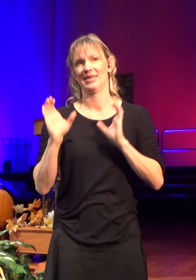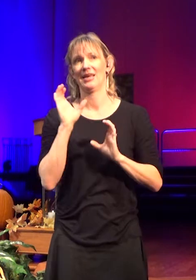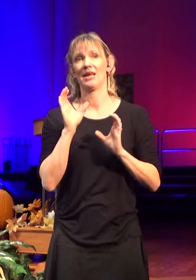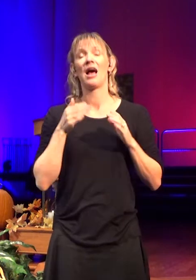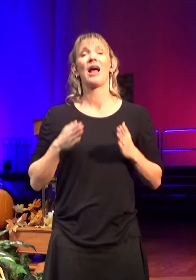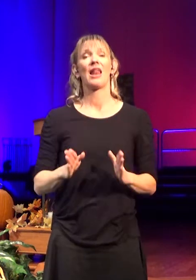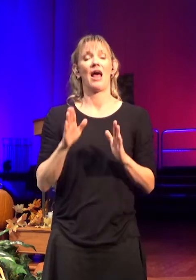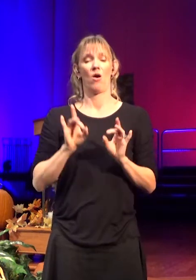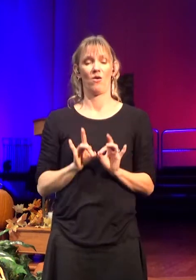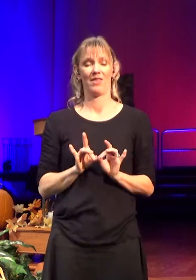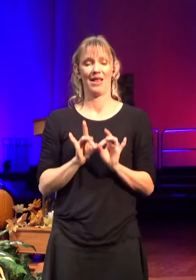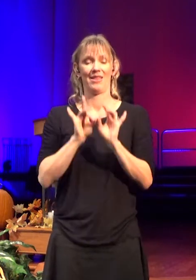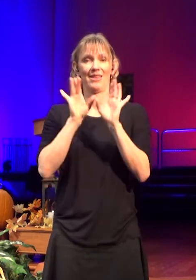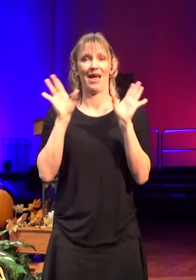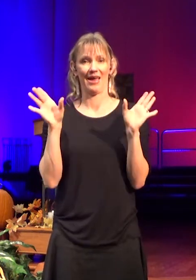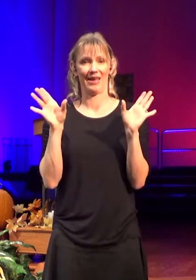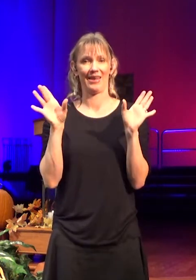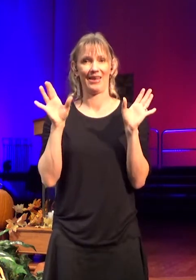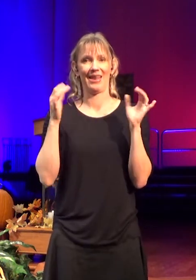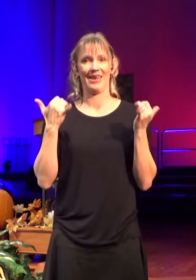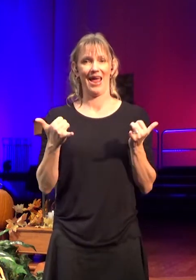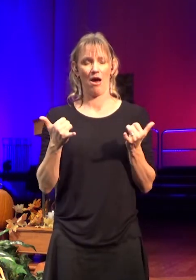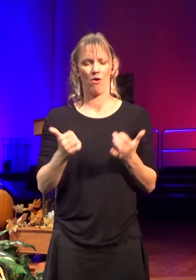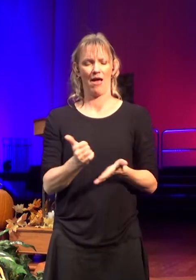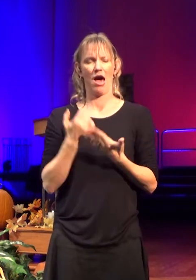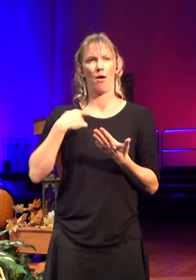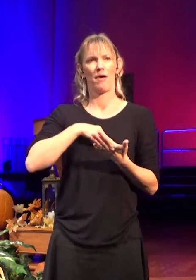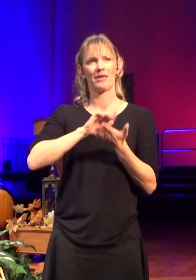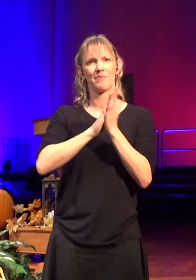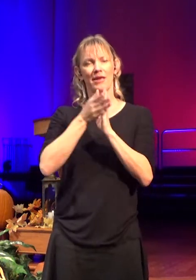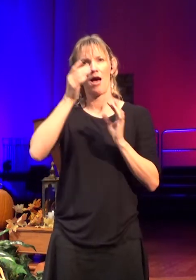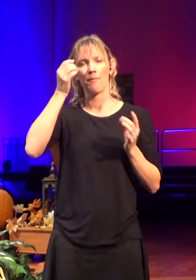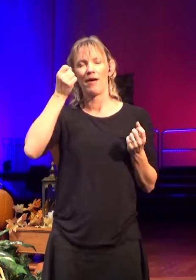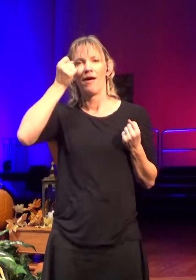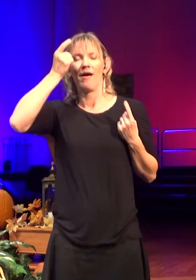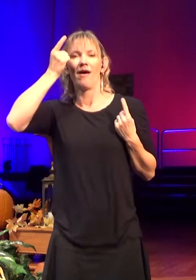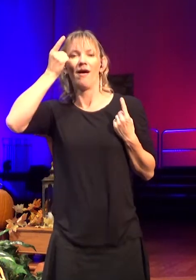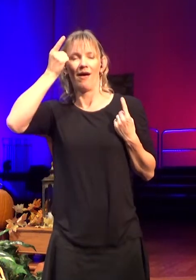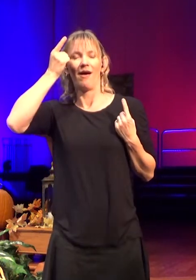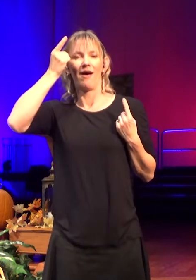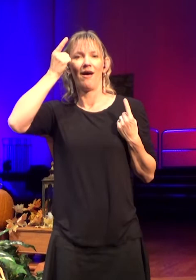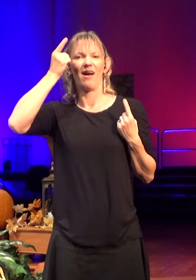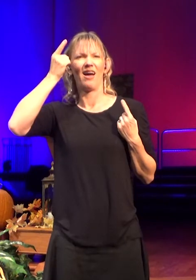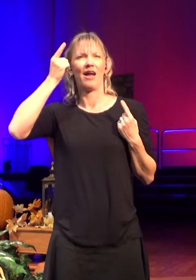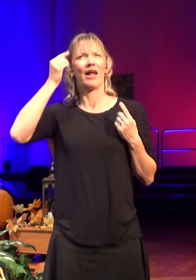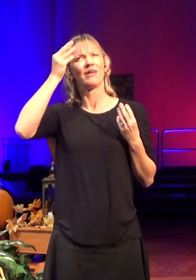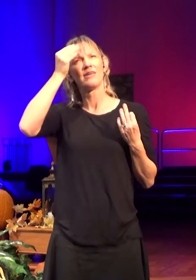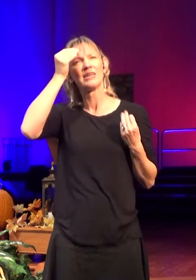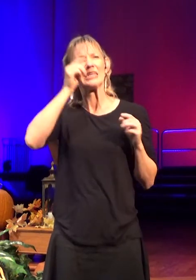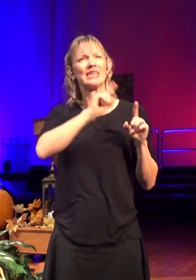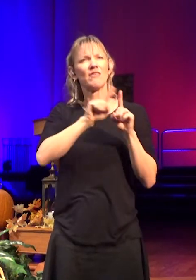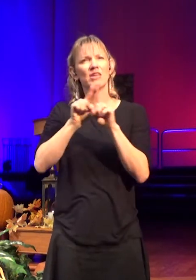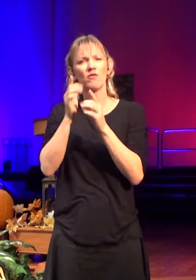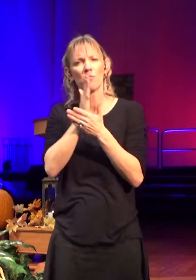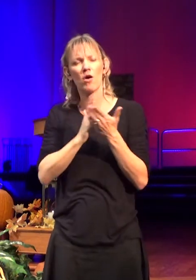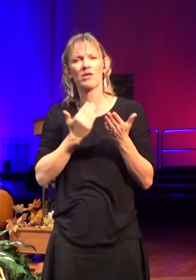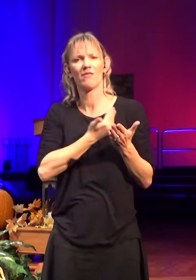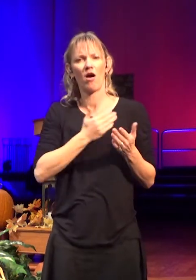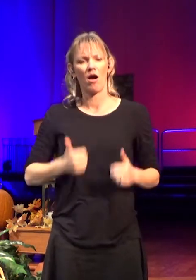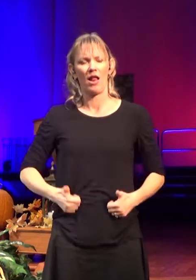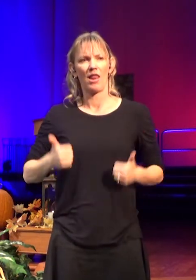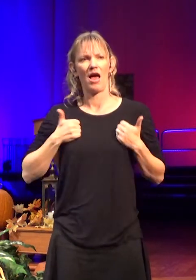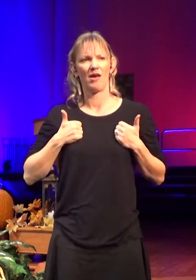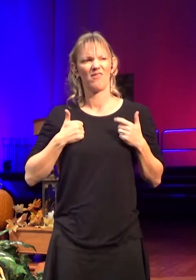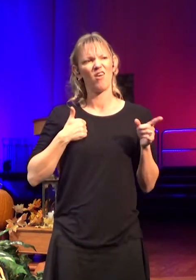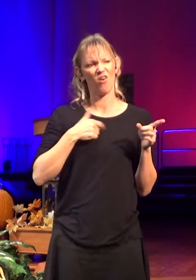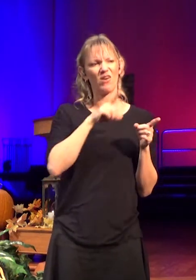seek. May this light enlighten us now, as we think of all those places in our life that could